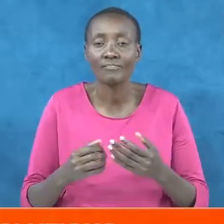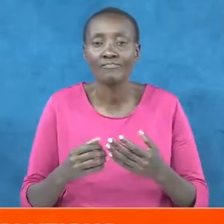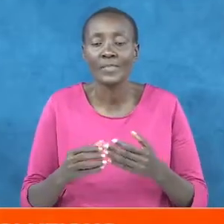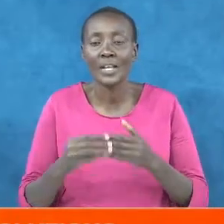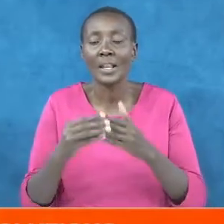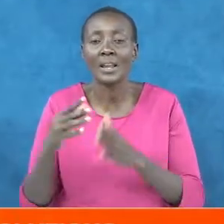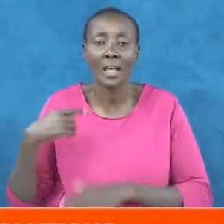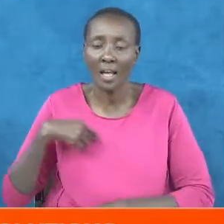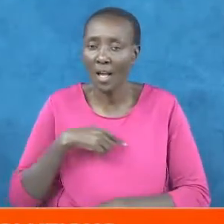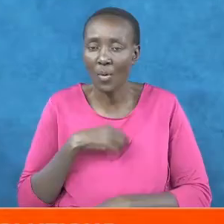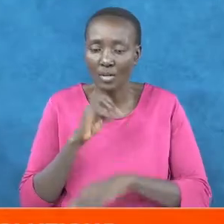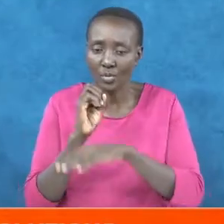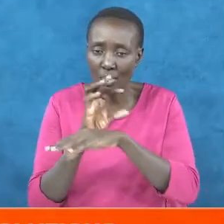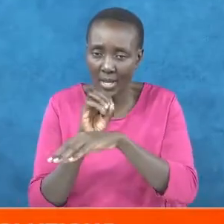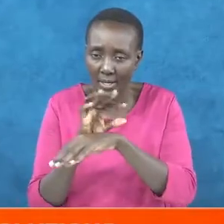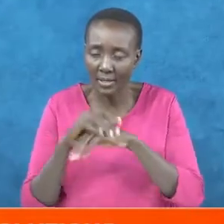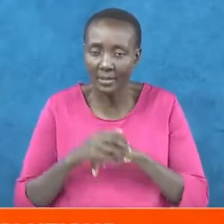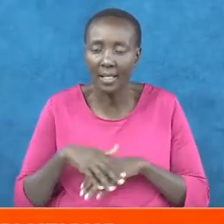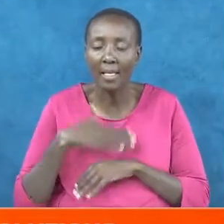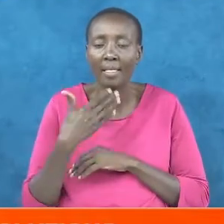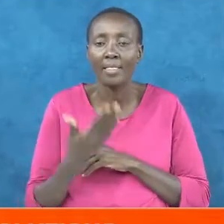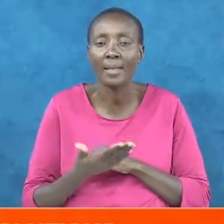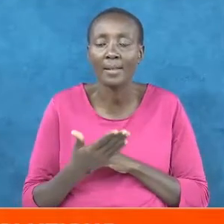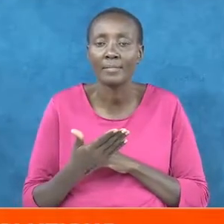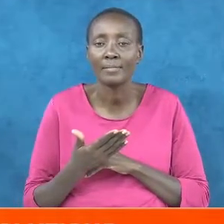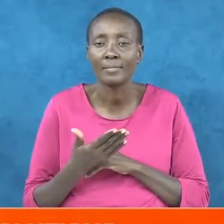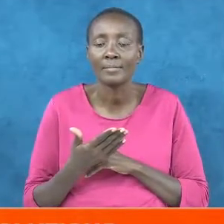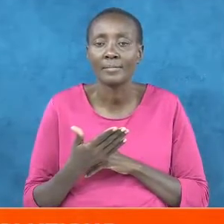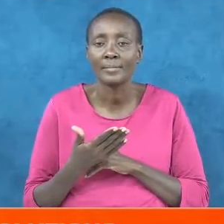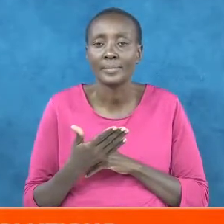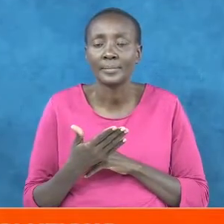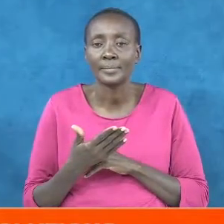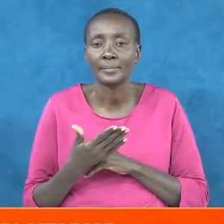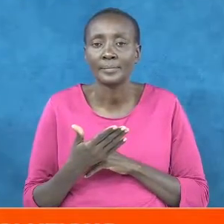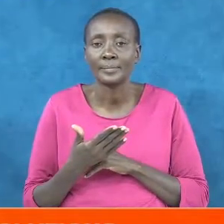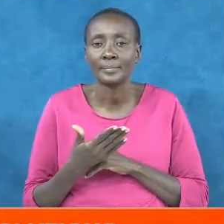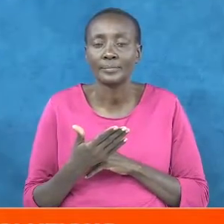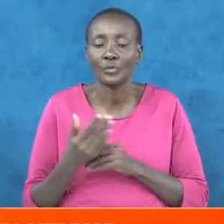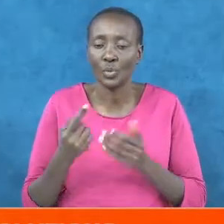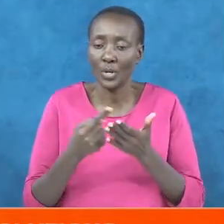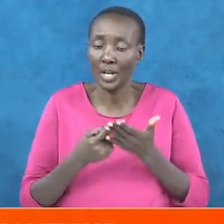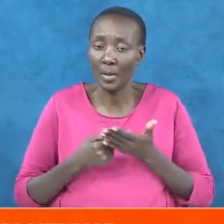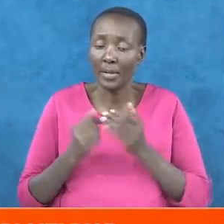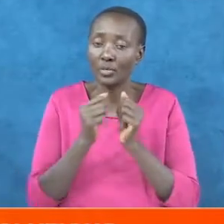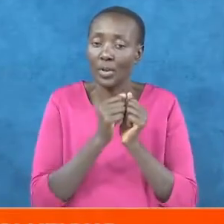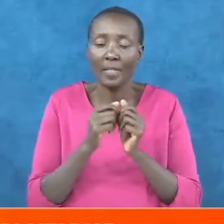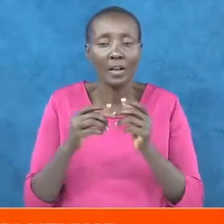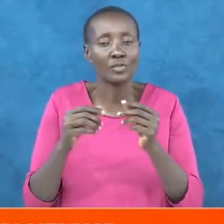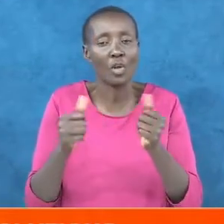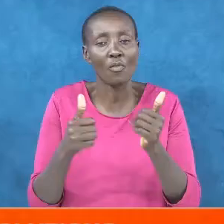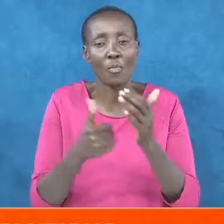atupe guidance na kazele, alafu after that tujadiliane na wao to solve your